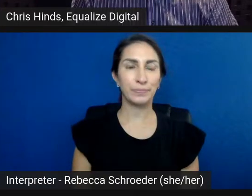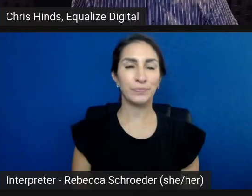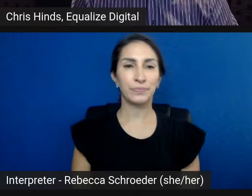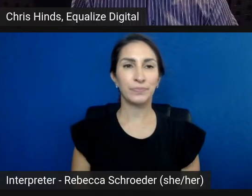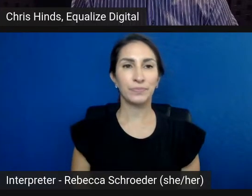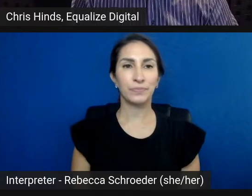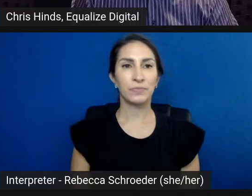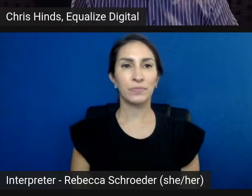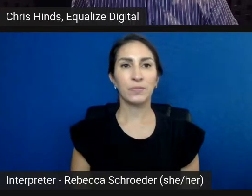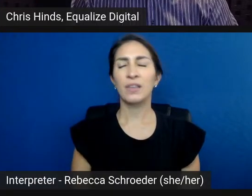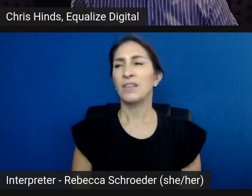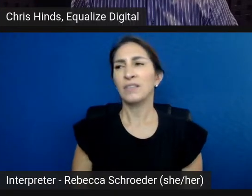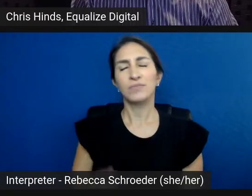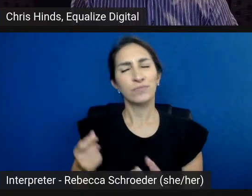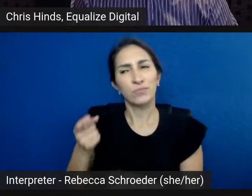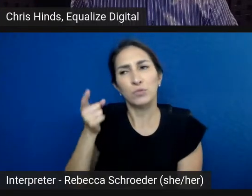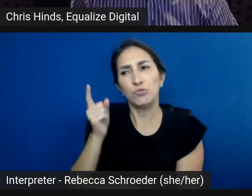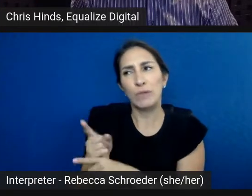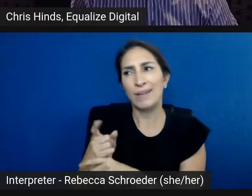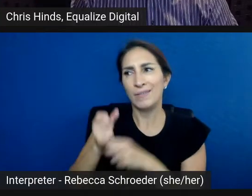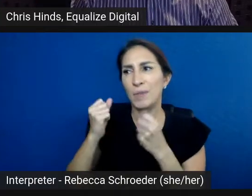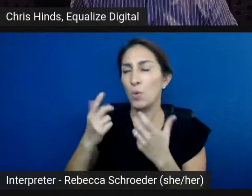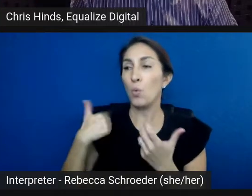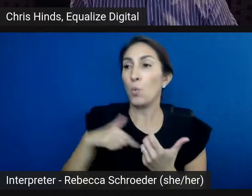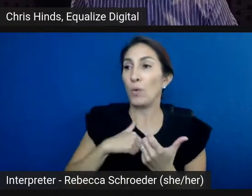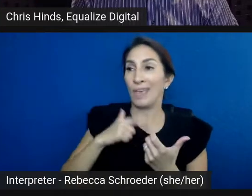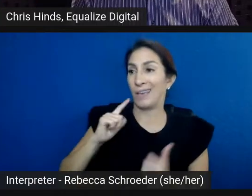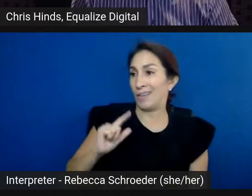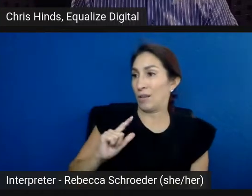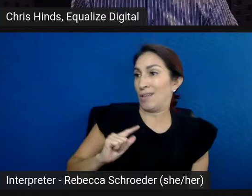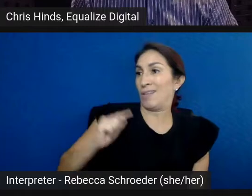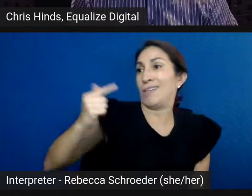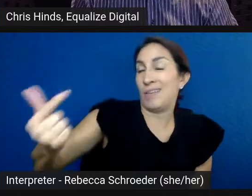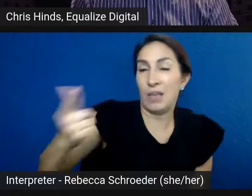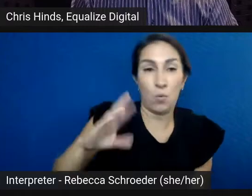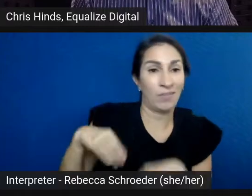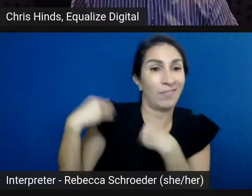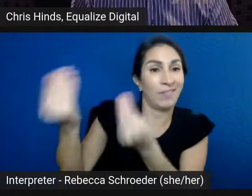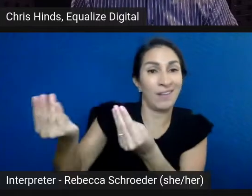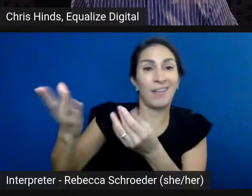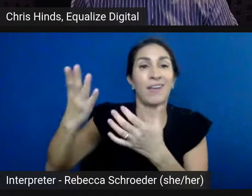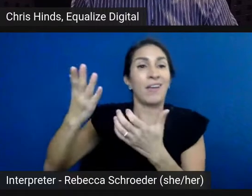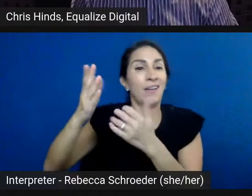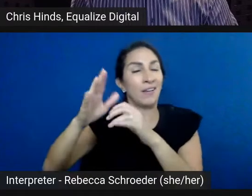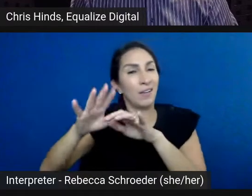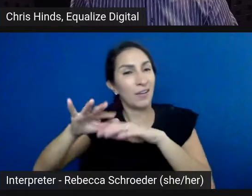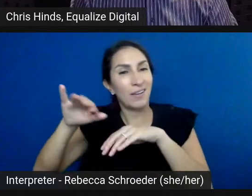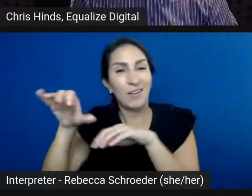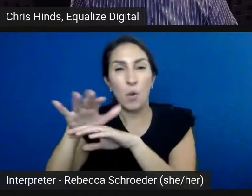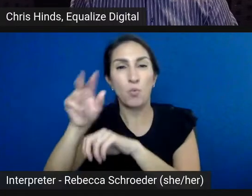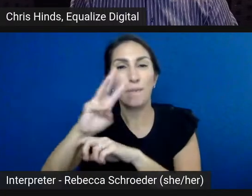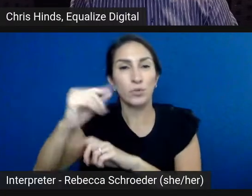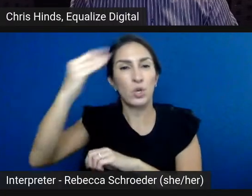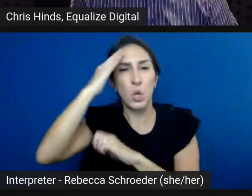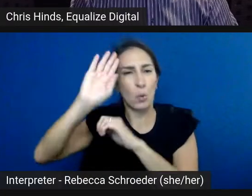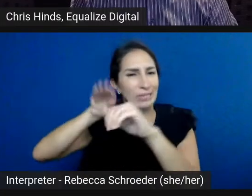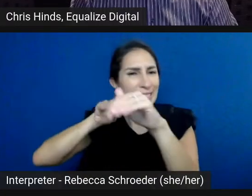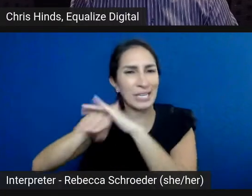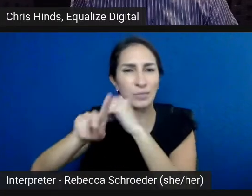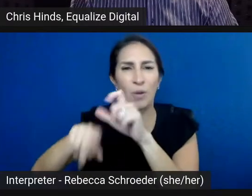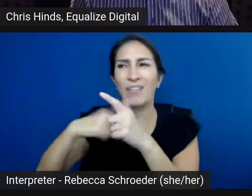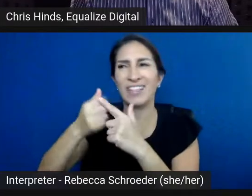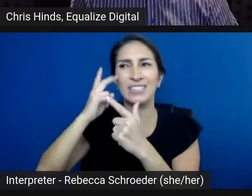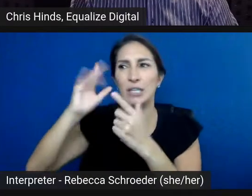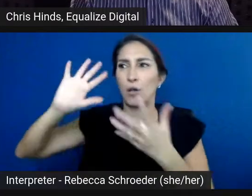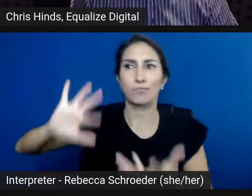of handing off websites that we knew were perfectly accessible and watched them get systematically ruined, that we built